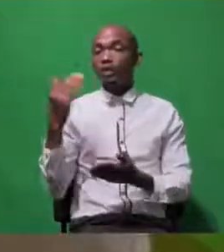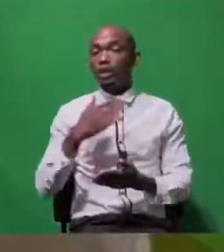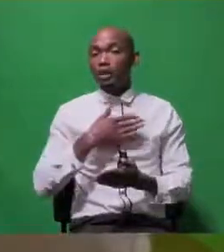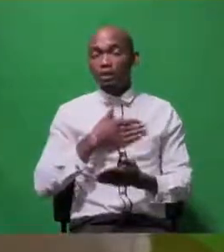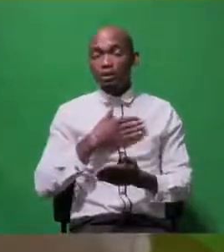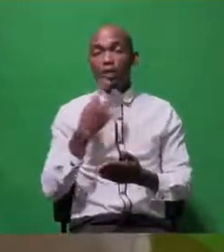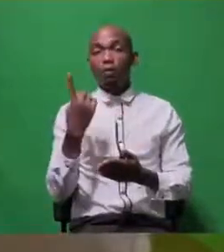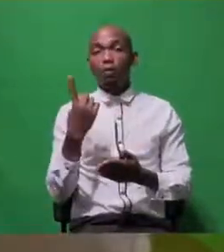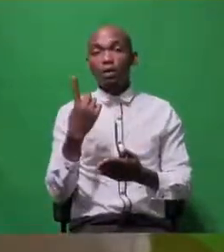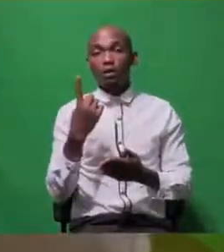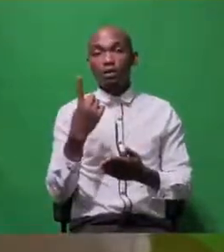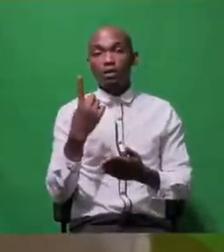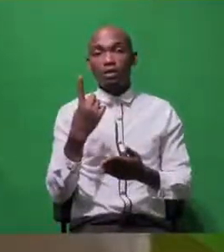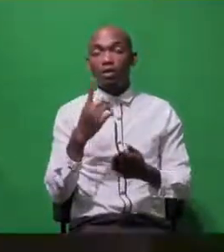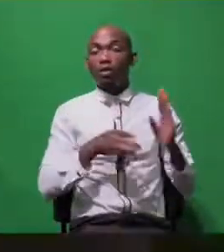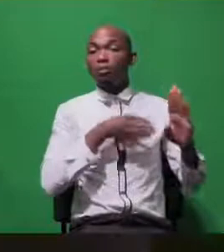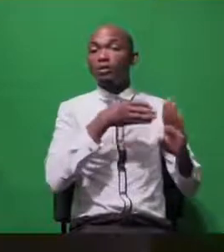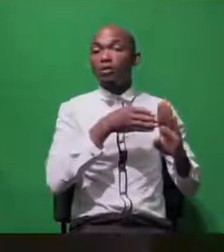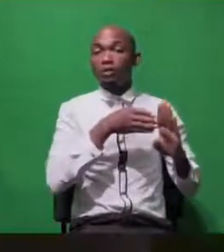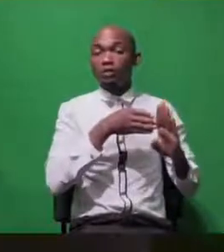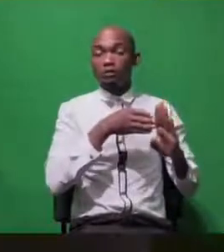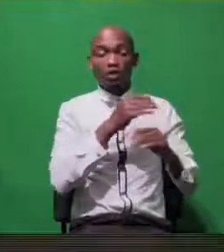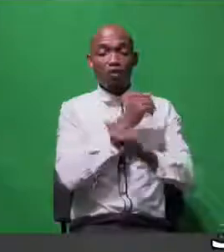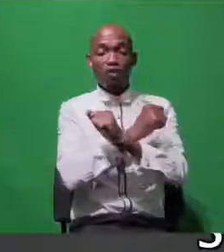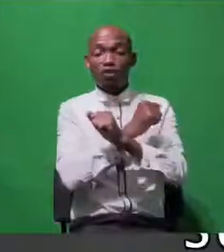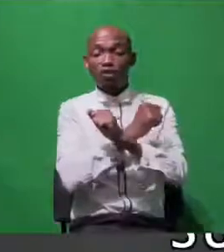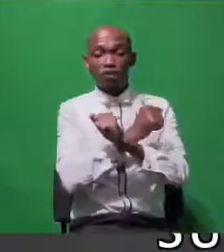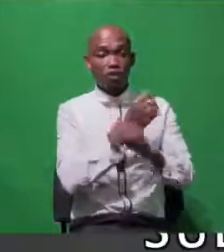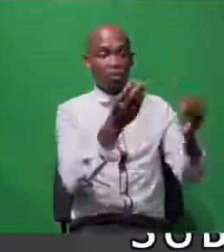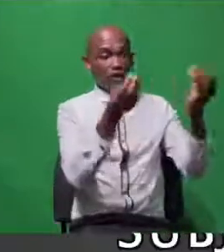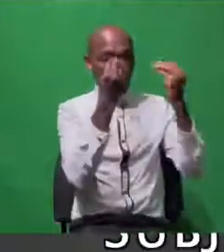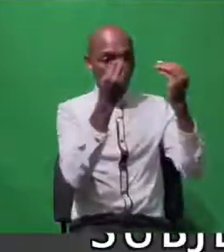one objective of colonial education?